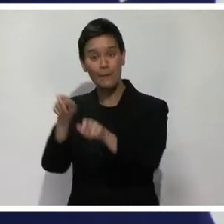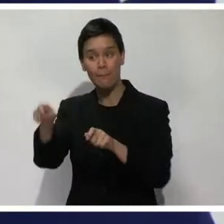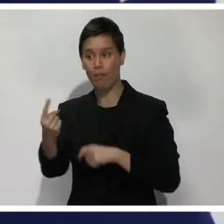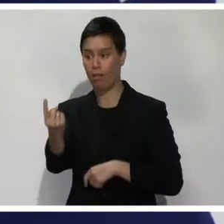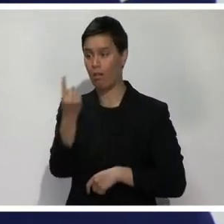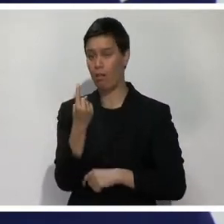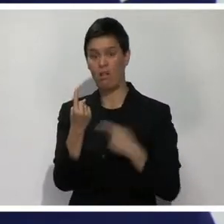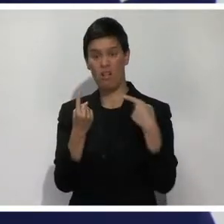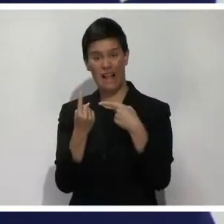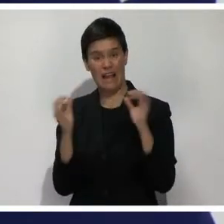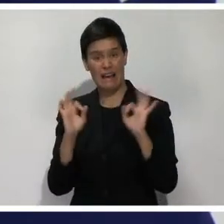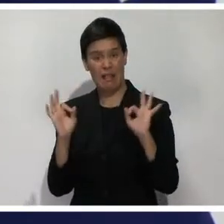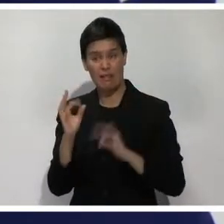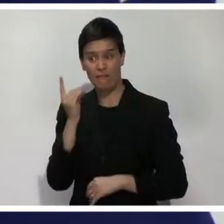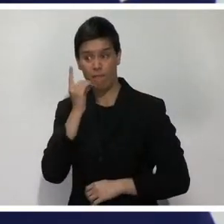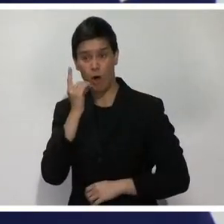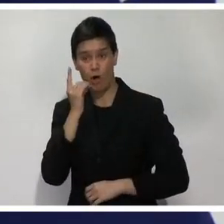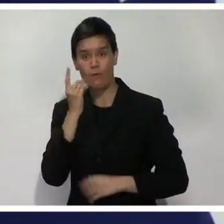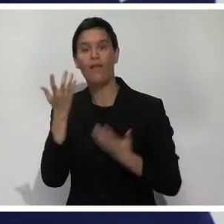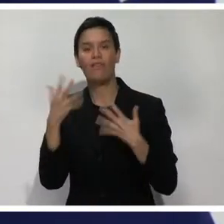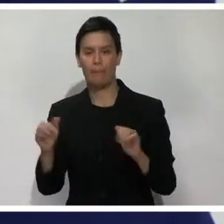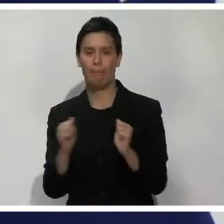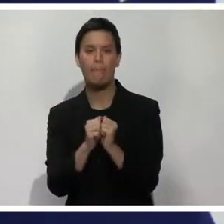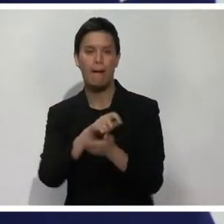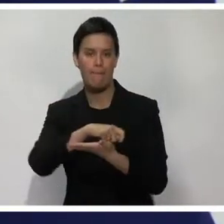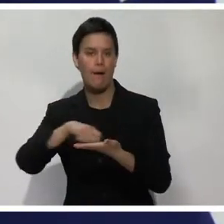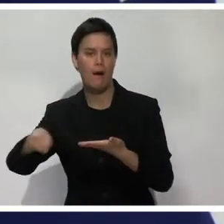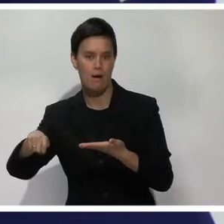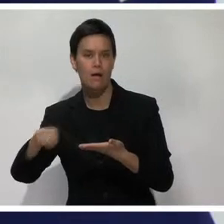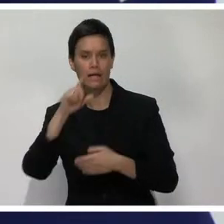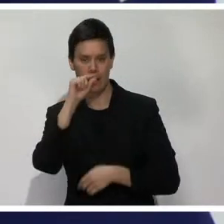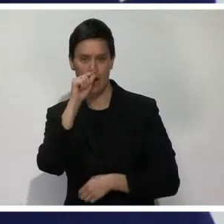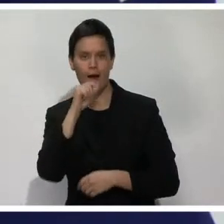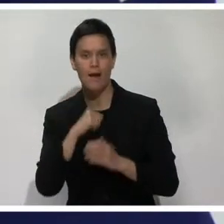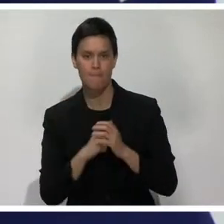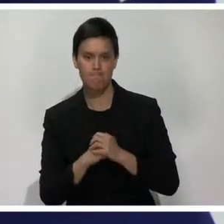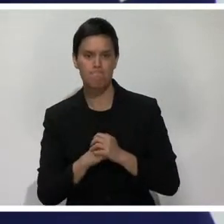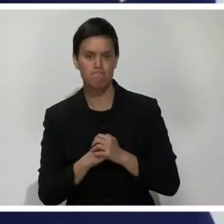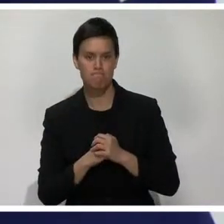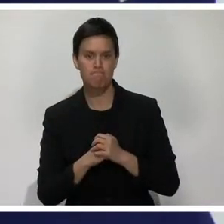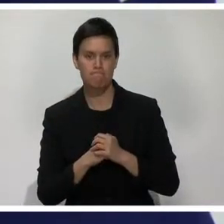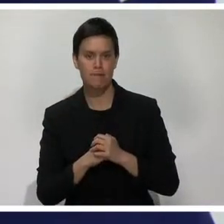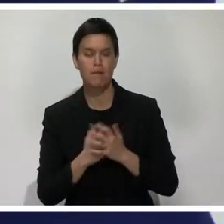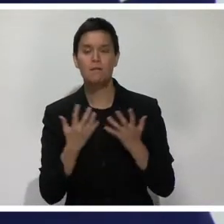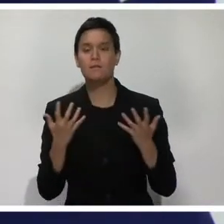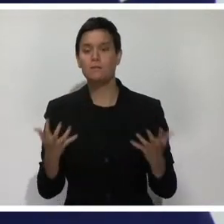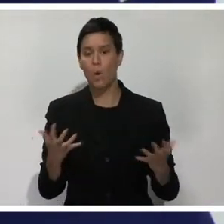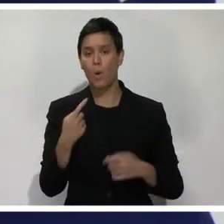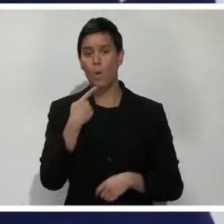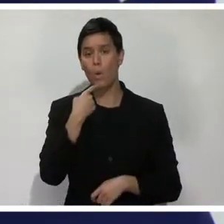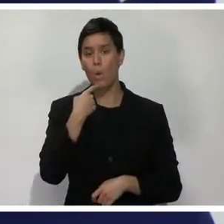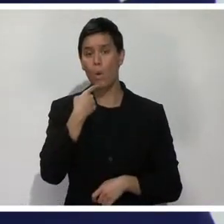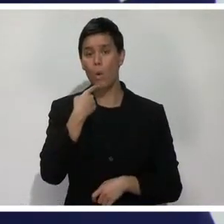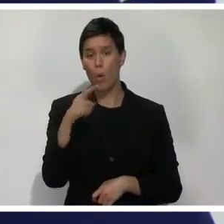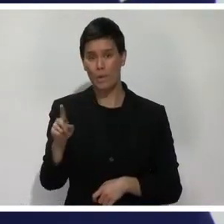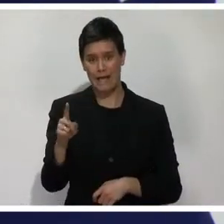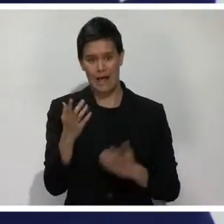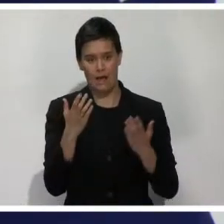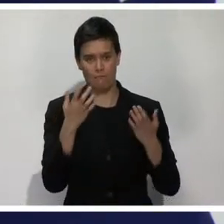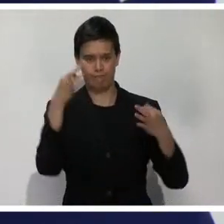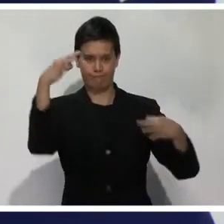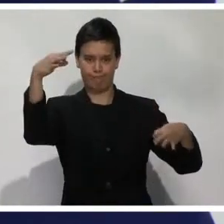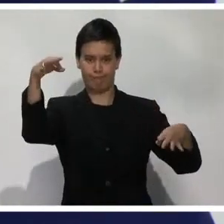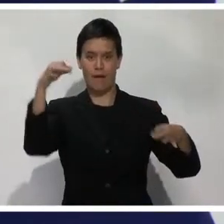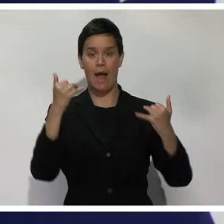manual. That has now shifted to the individual. Actually, my understanding is the order does have a split on both, which is what we're having to work through, but at the moment the